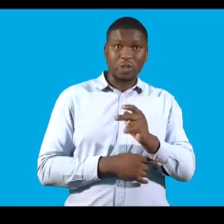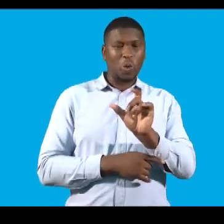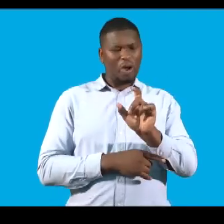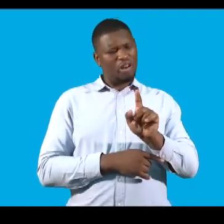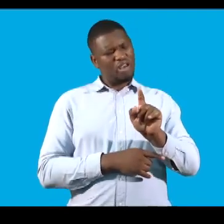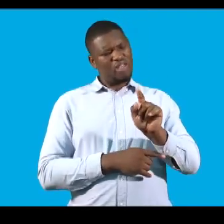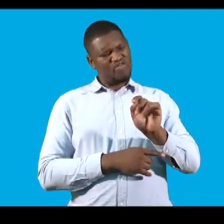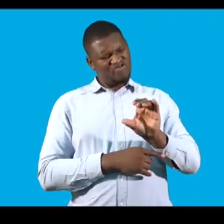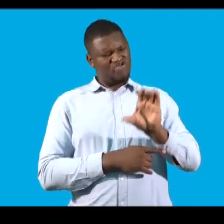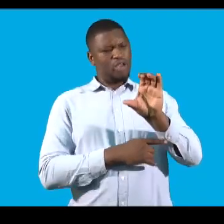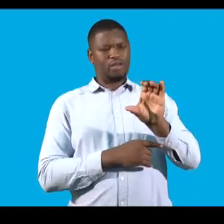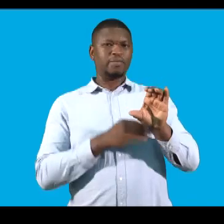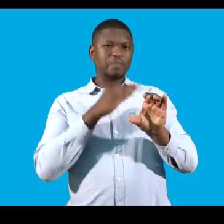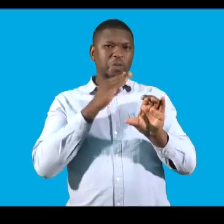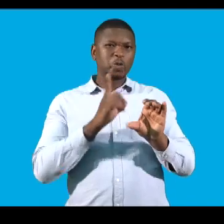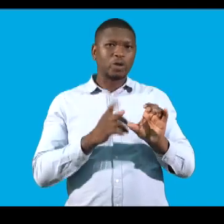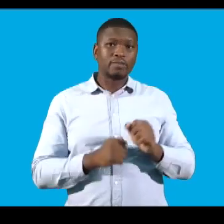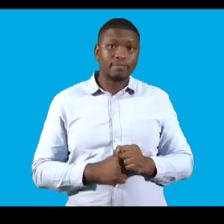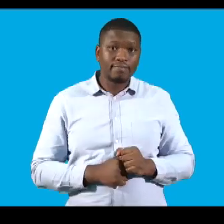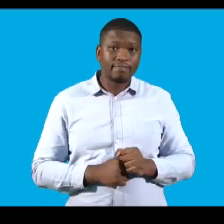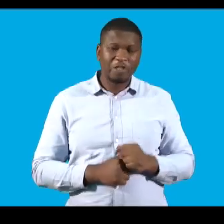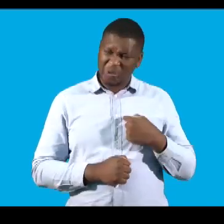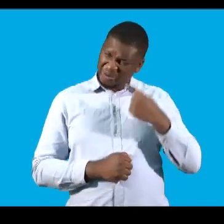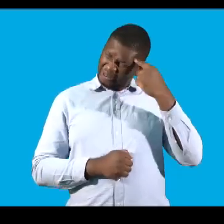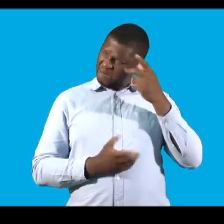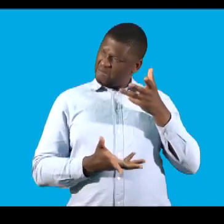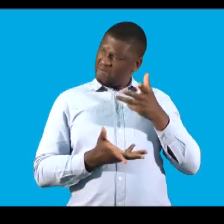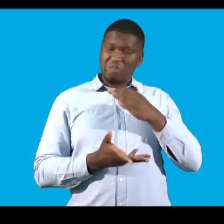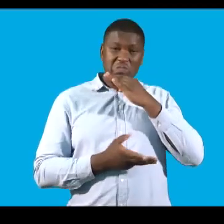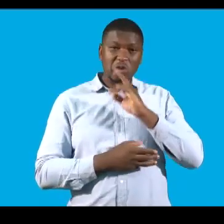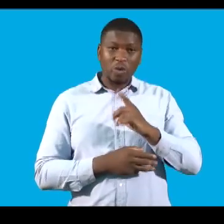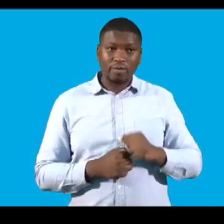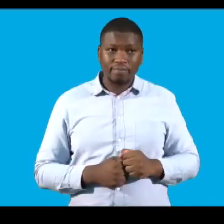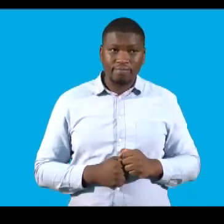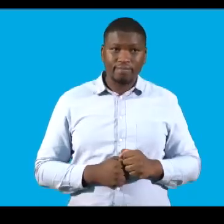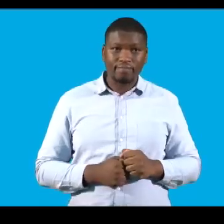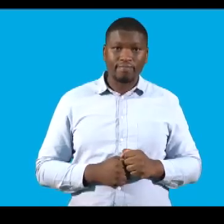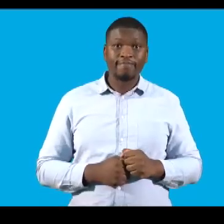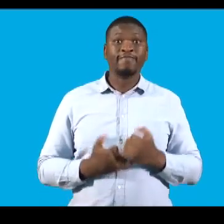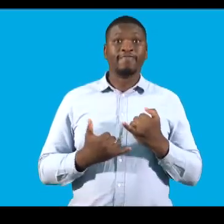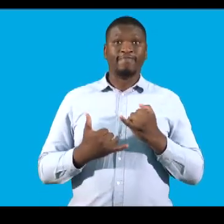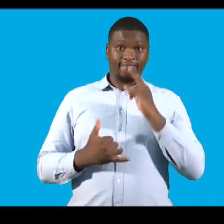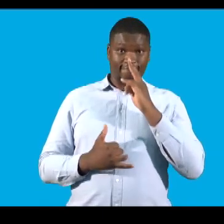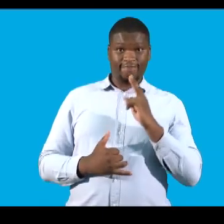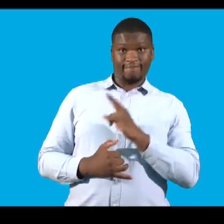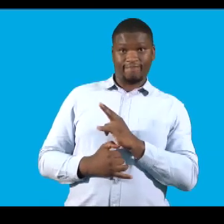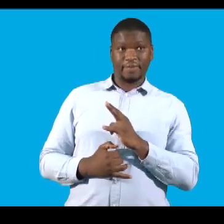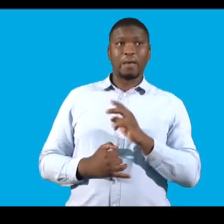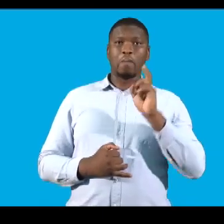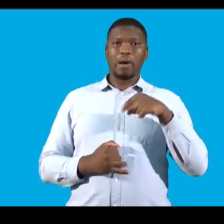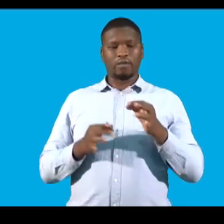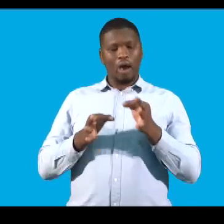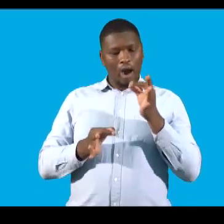word thick, the diction thick, what impression do you gather from that? So, analyze